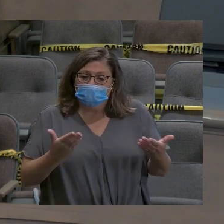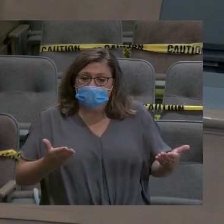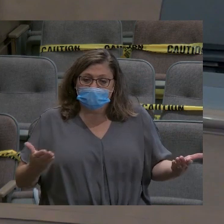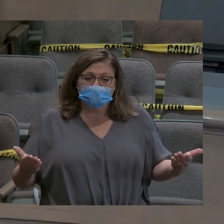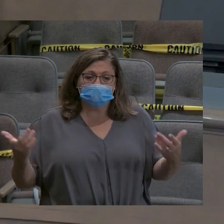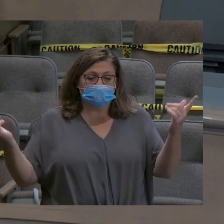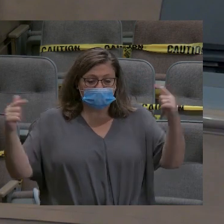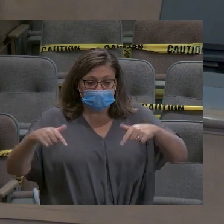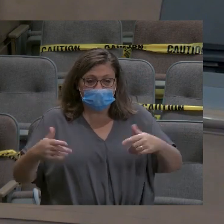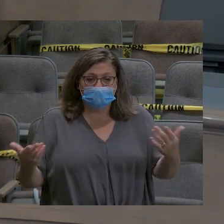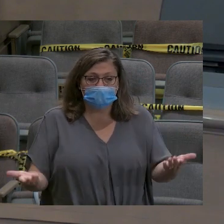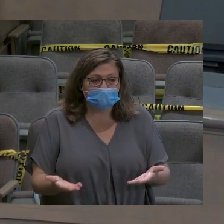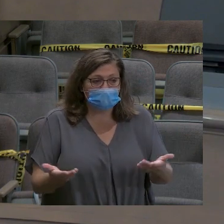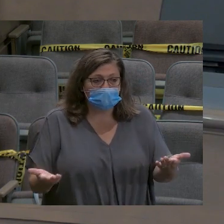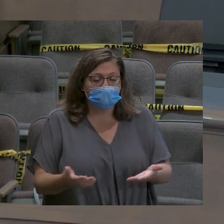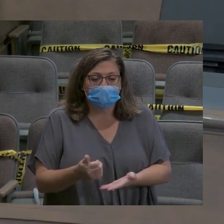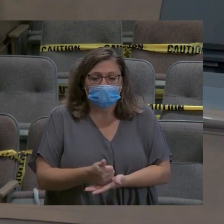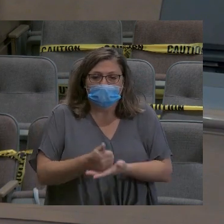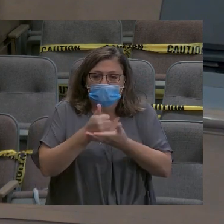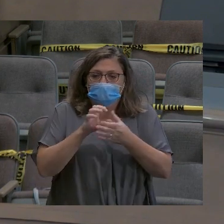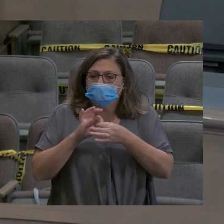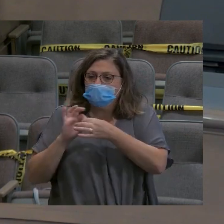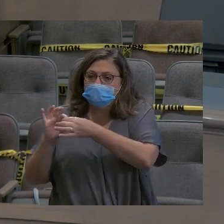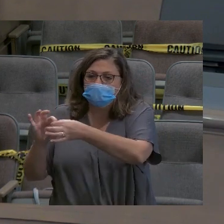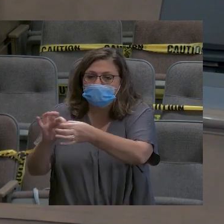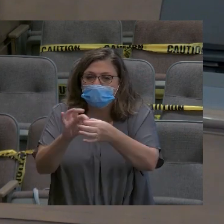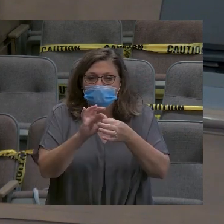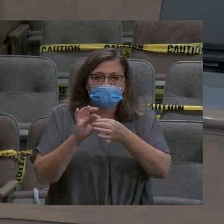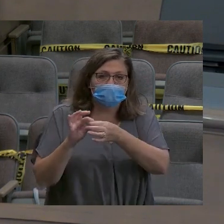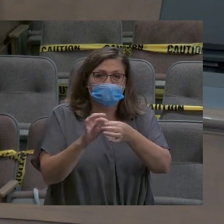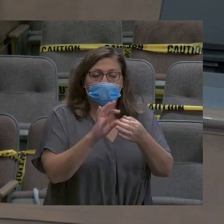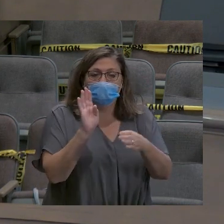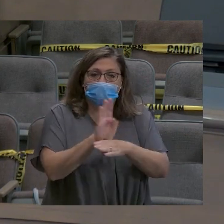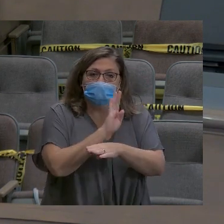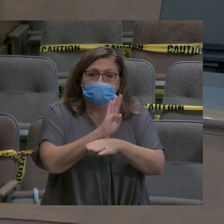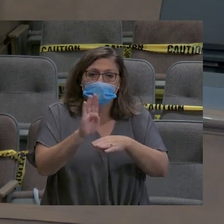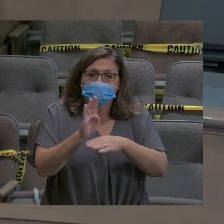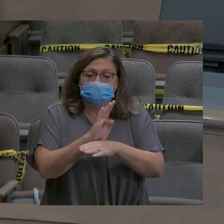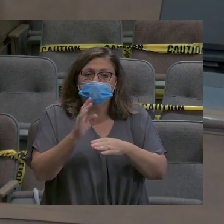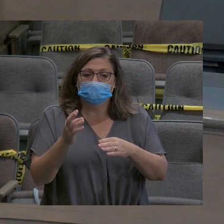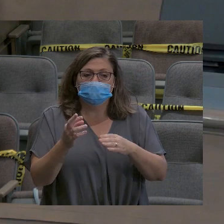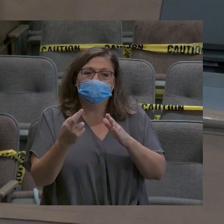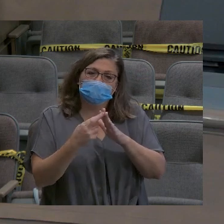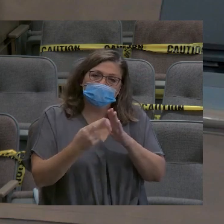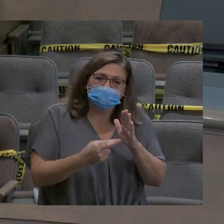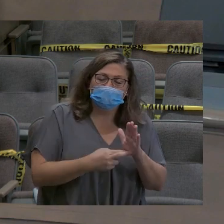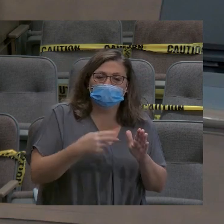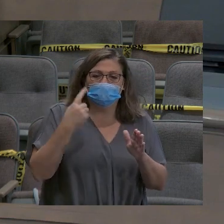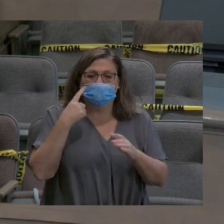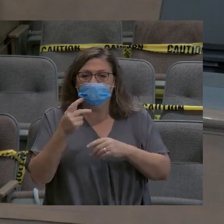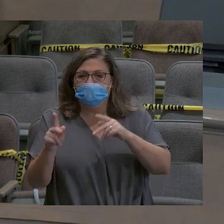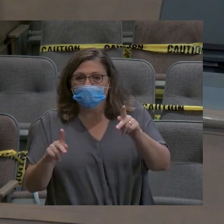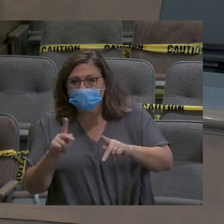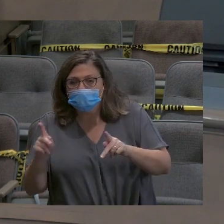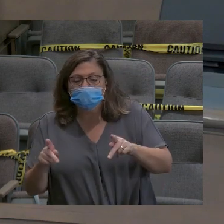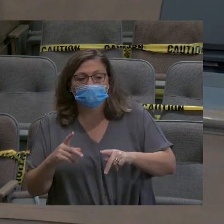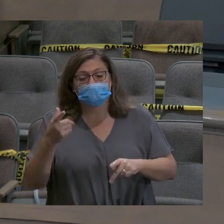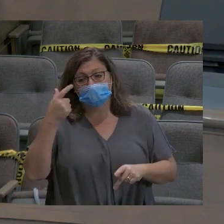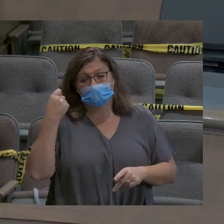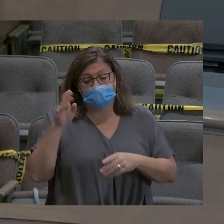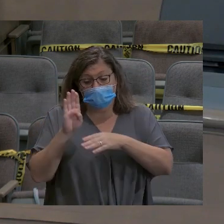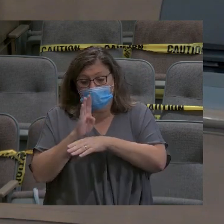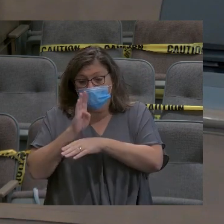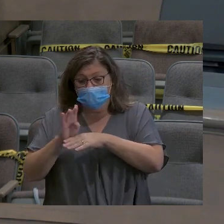standards amongst our business community and how they approach COVID-19, because ultimately a community is a collection of businesses